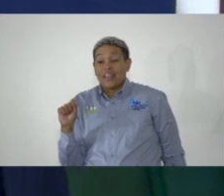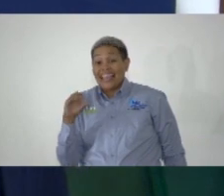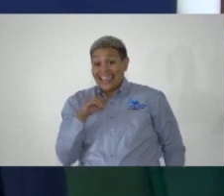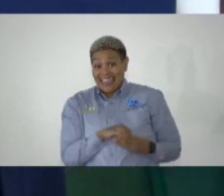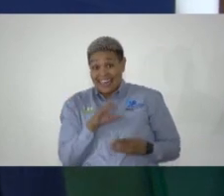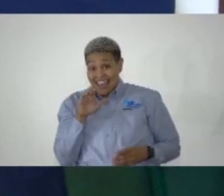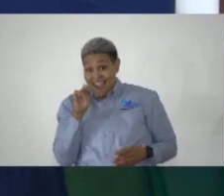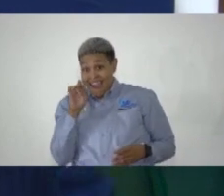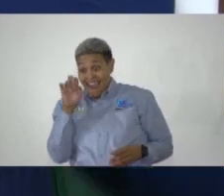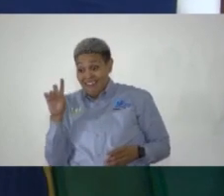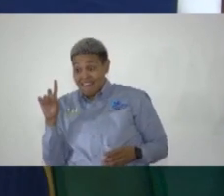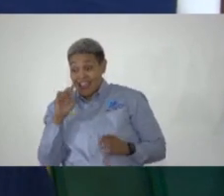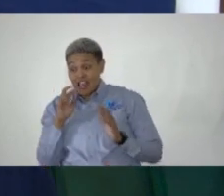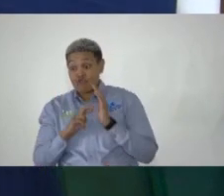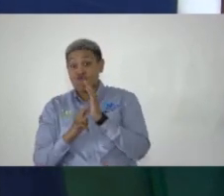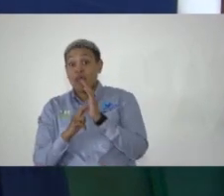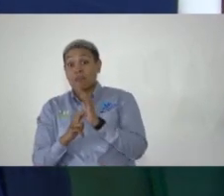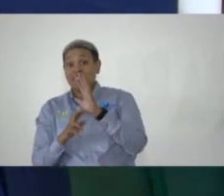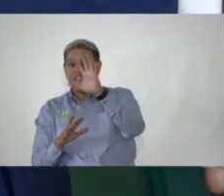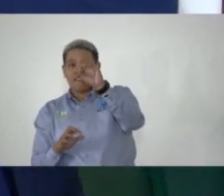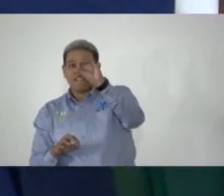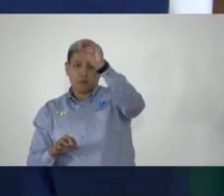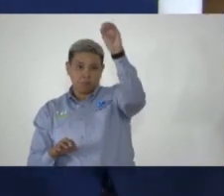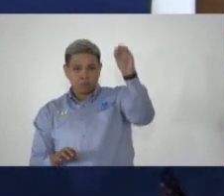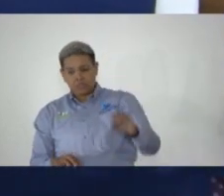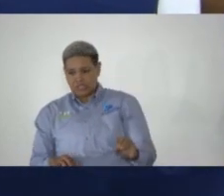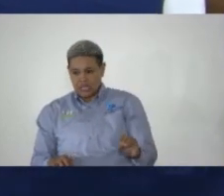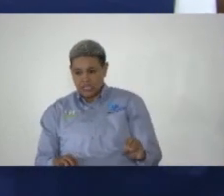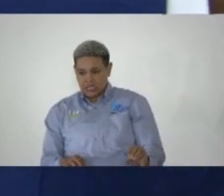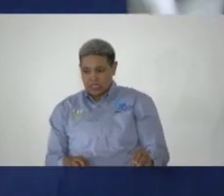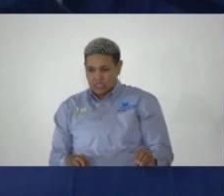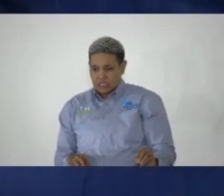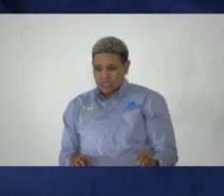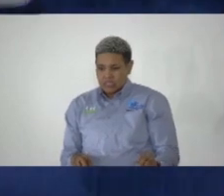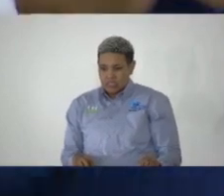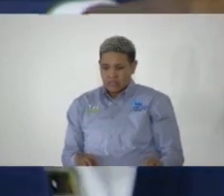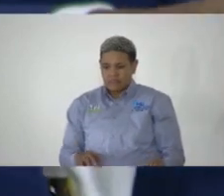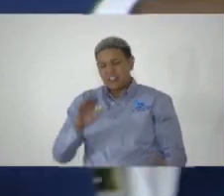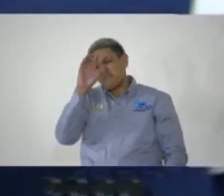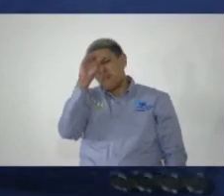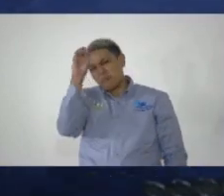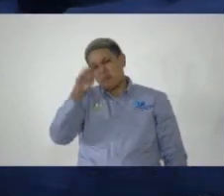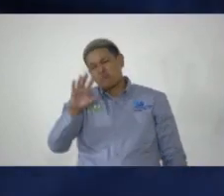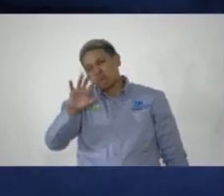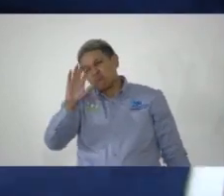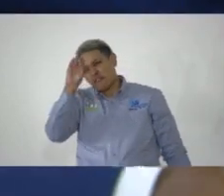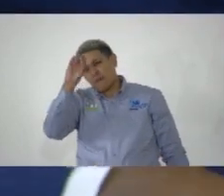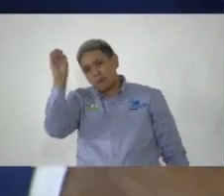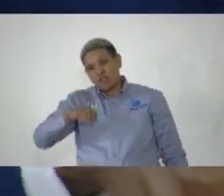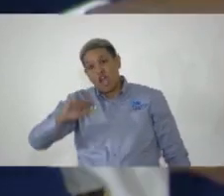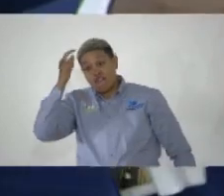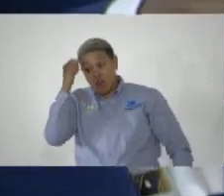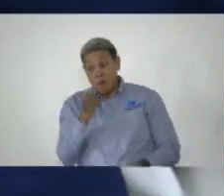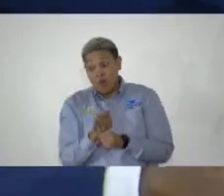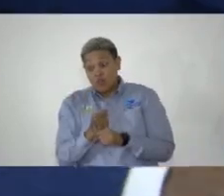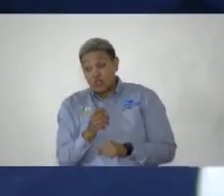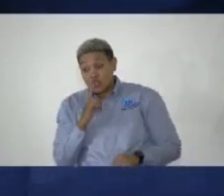Confederation represent 50% of the public service, approximately, rough numbers. So everybody else